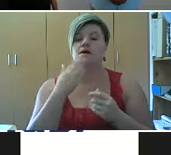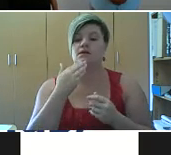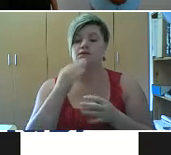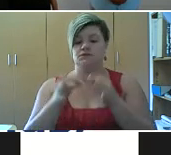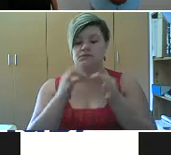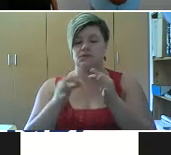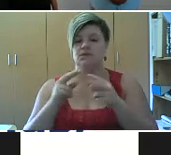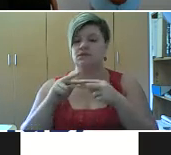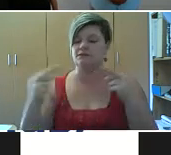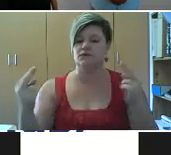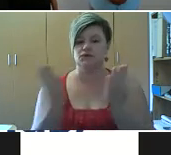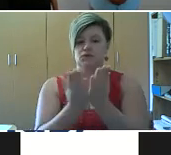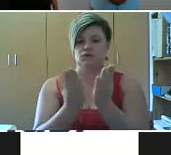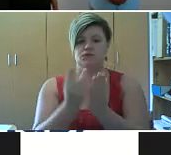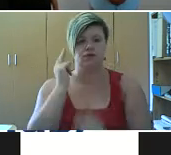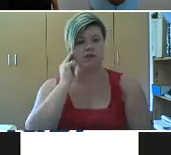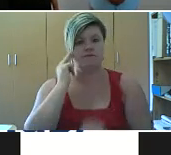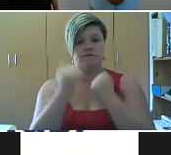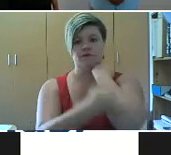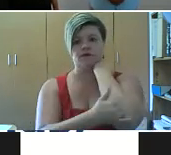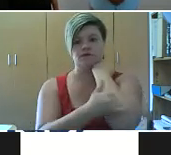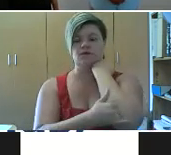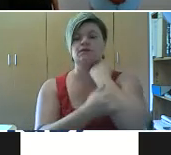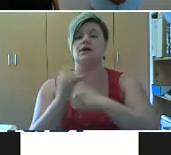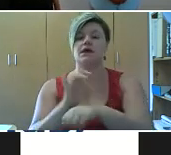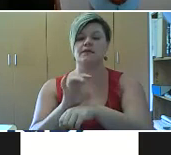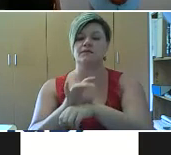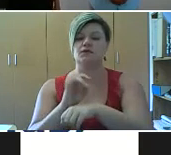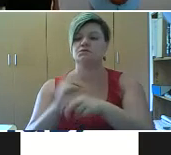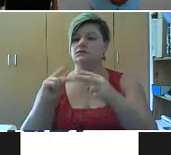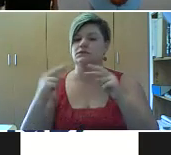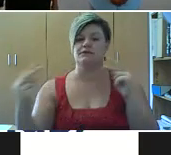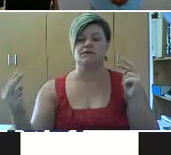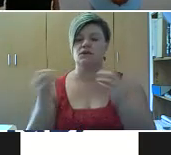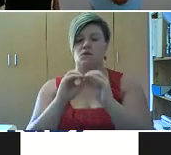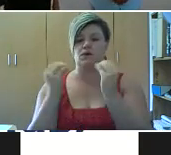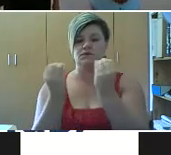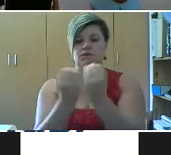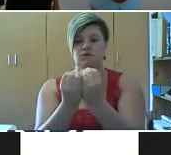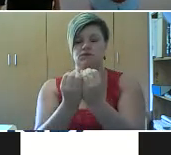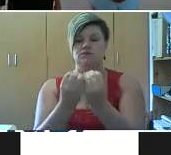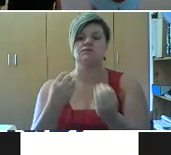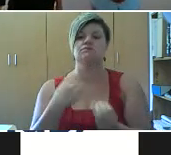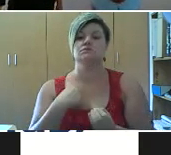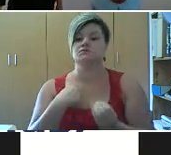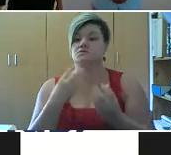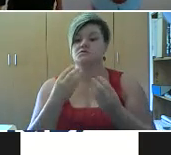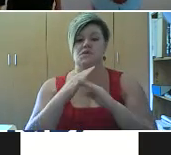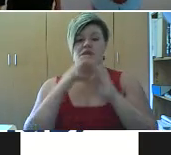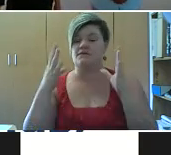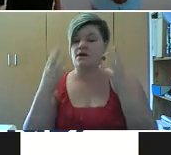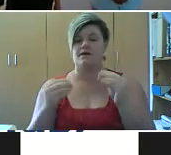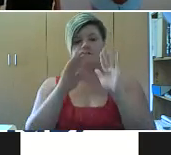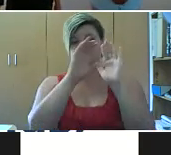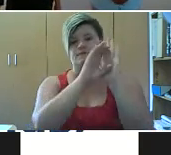deaf in the country, they have been influenced by different organizations. So we never had a curriculum for